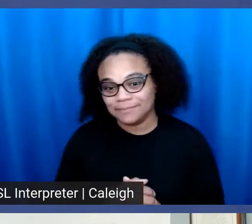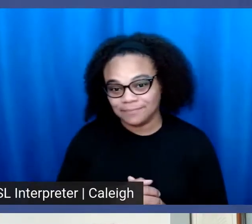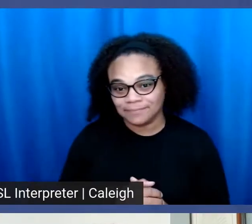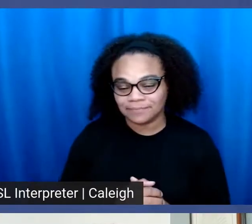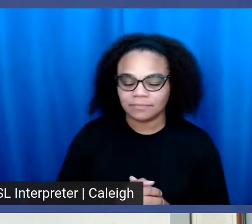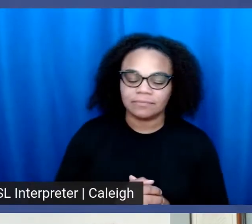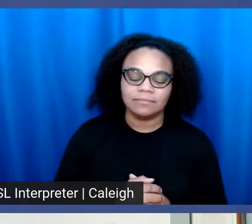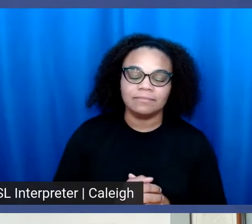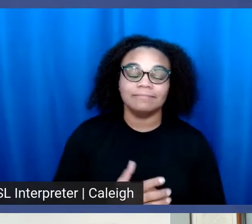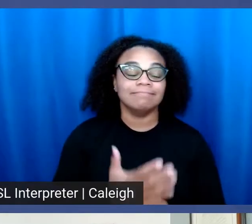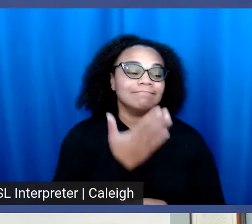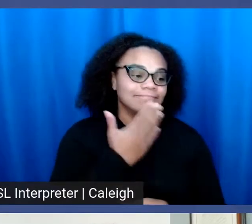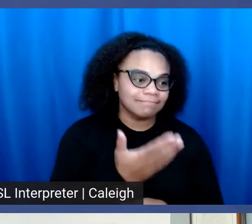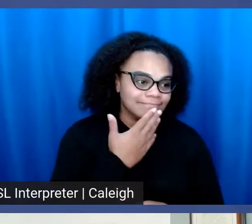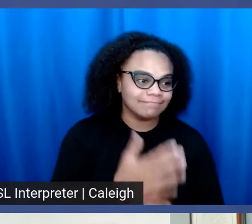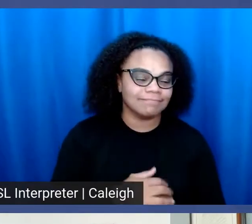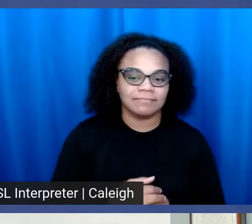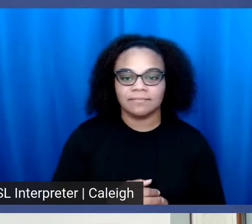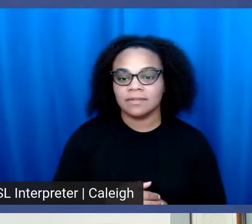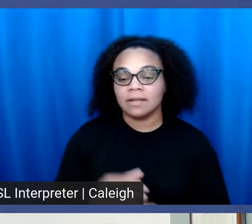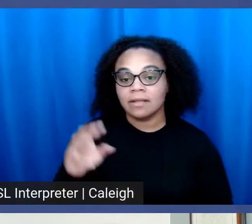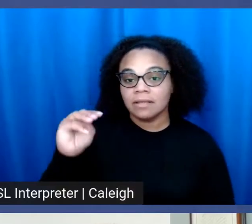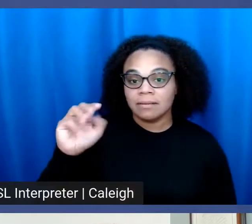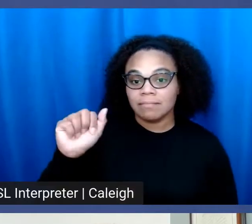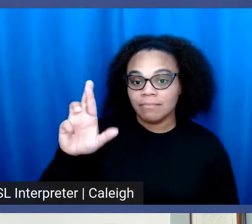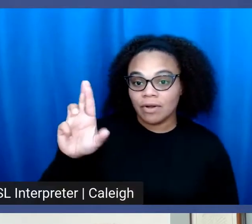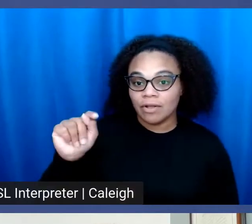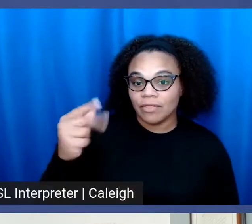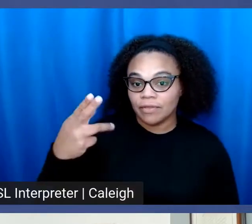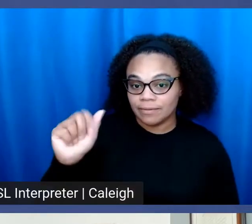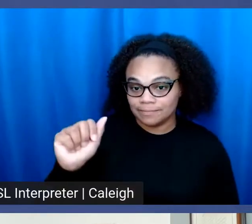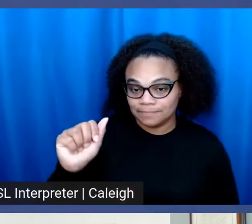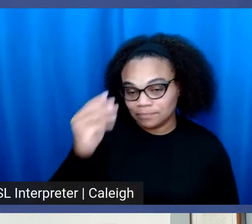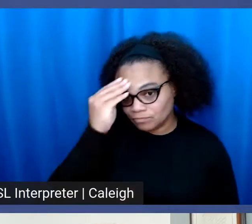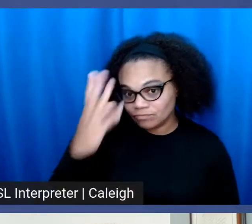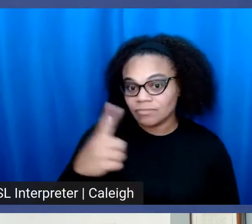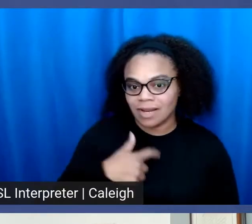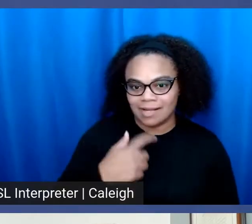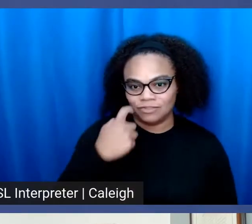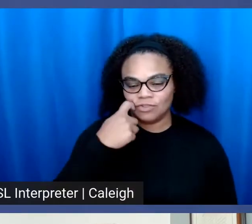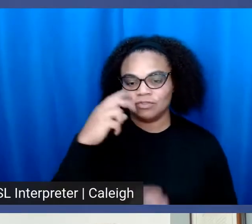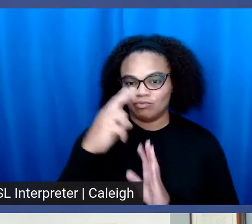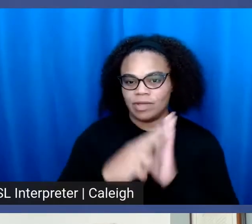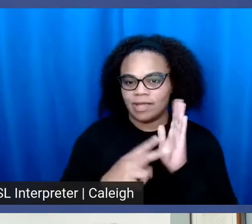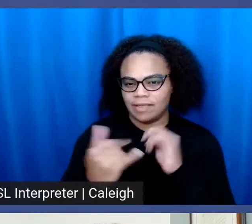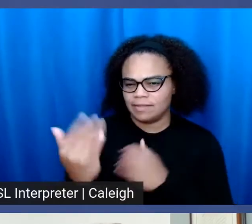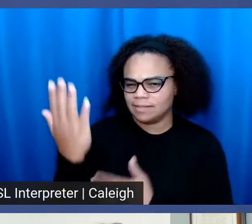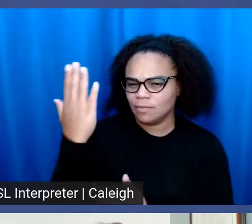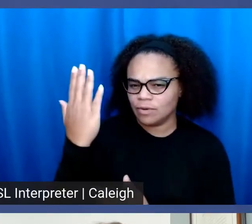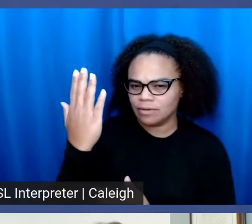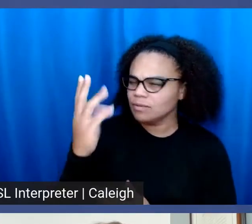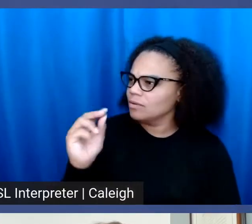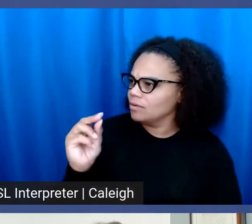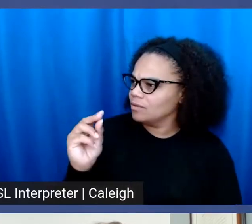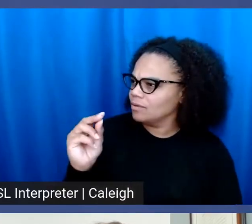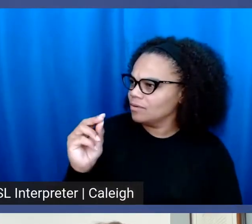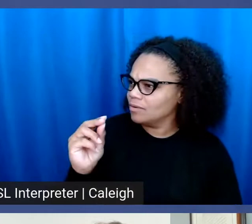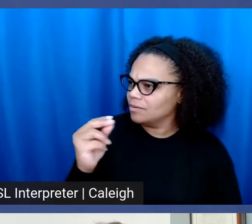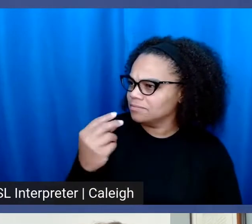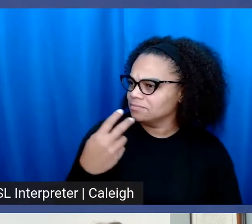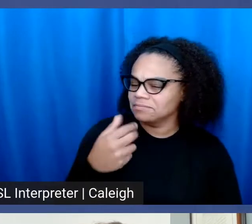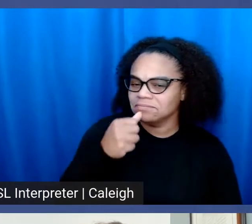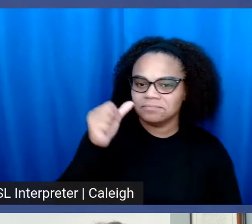So, Martha, I just read this morning, I think it was this morning. No, it was the other day, a